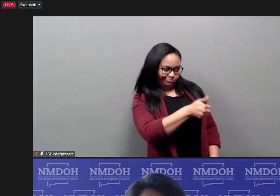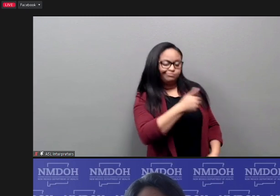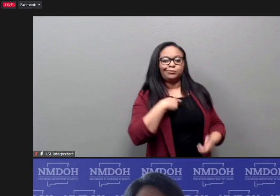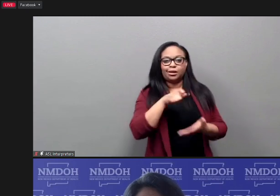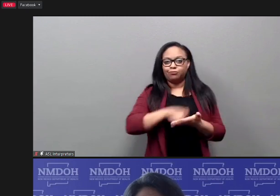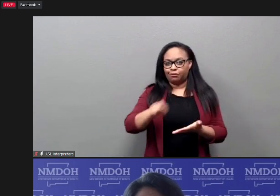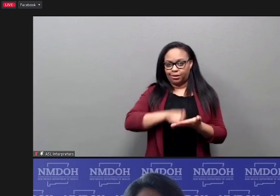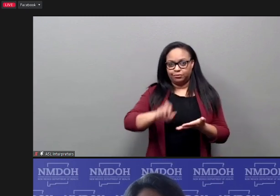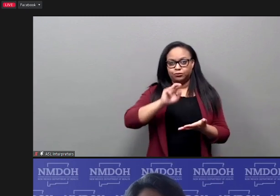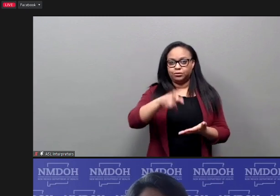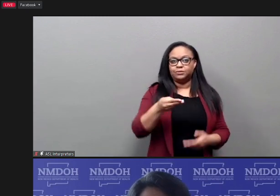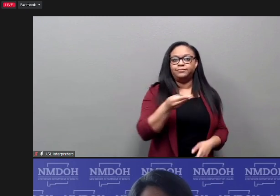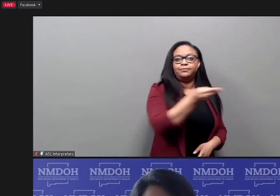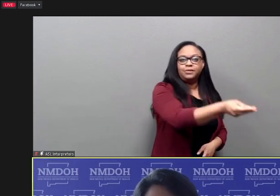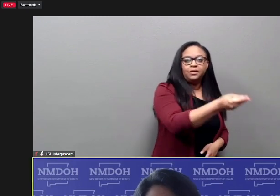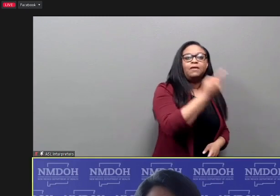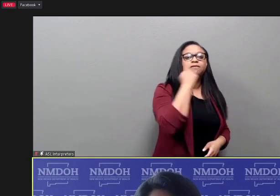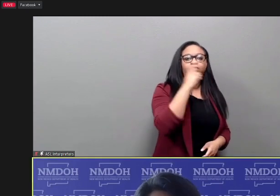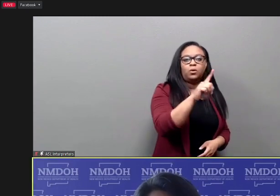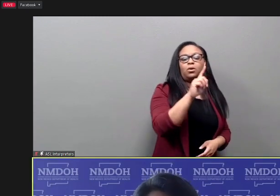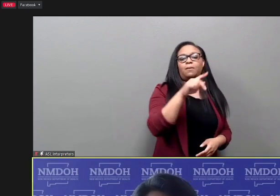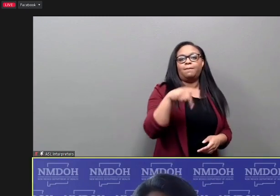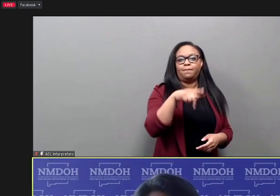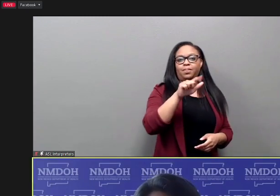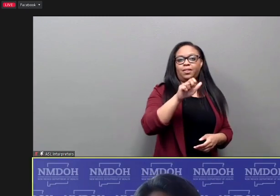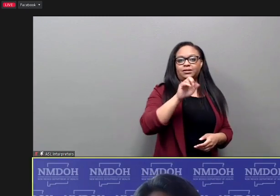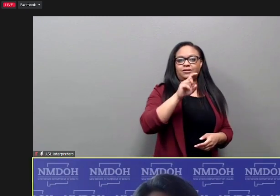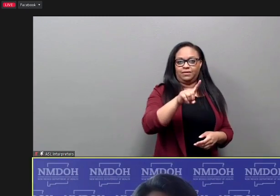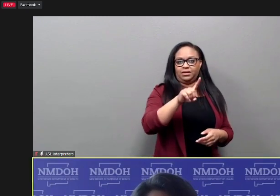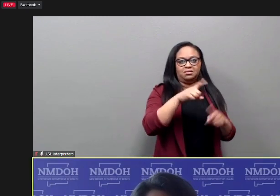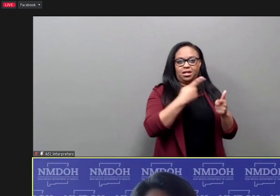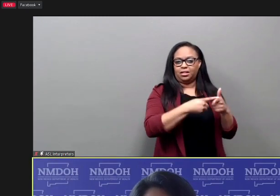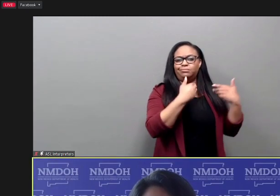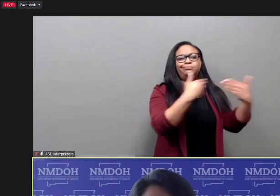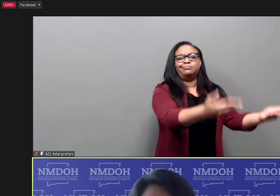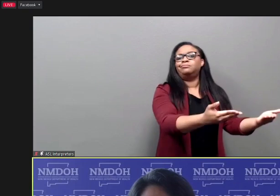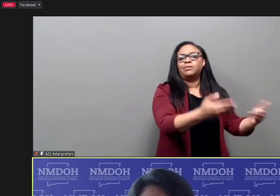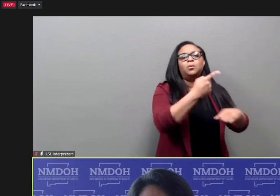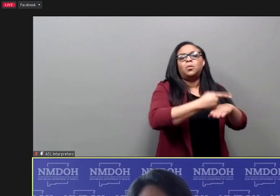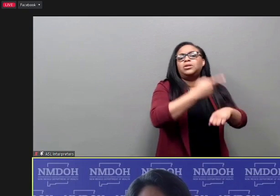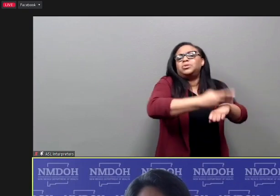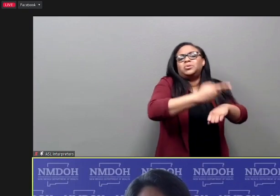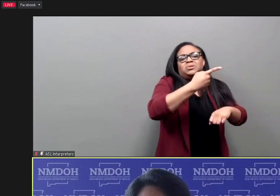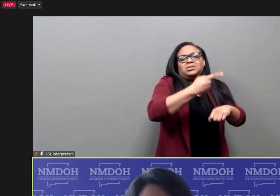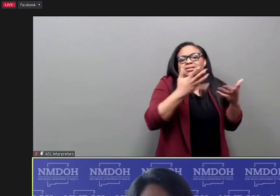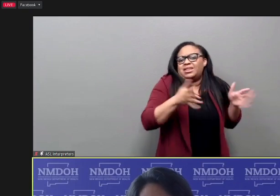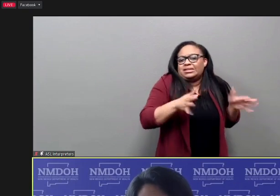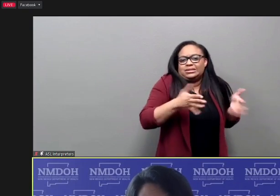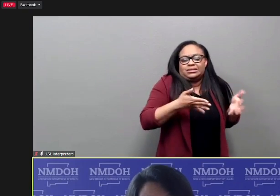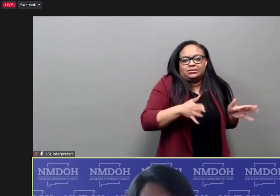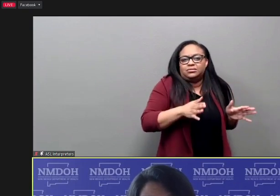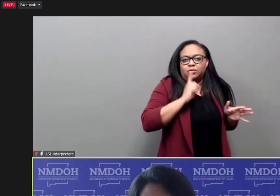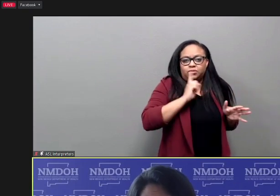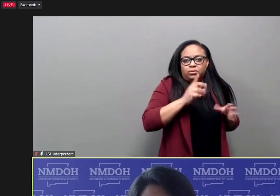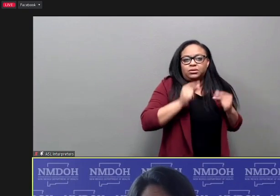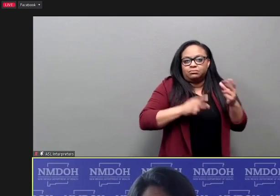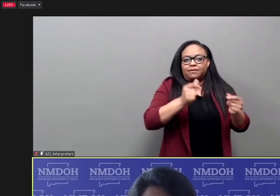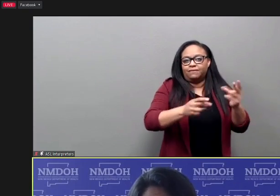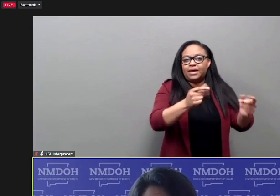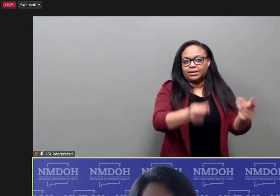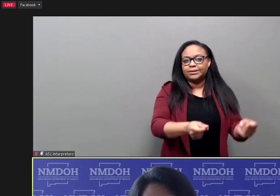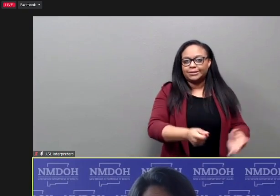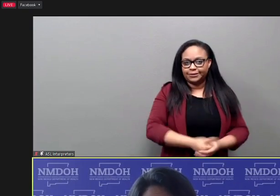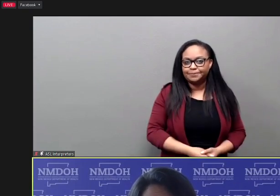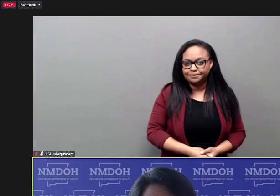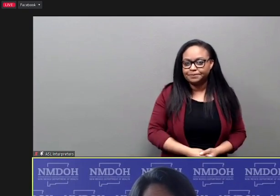that. And also, can I just share my experience, Dr. Scrace, Sure. about, when I got symptoms